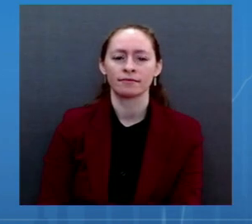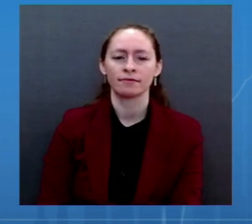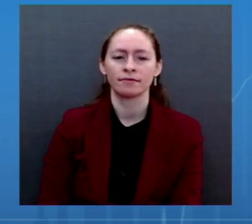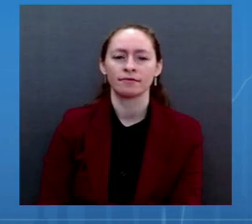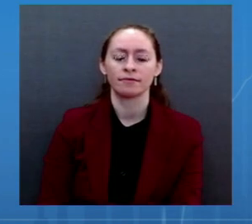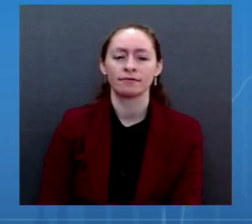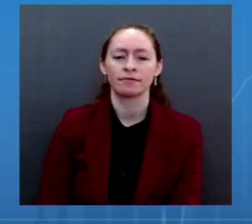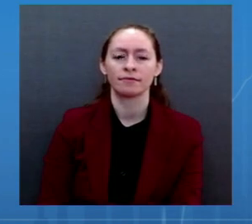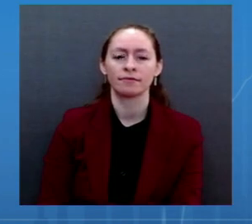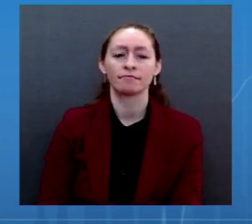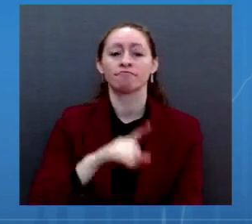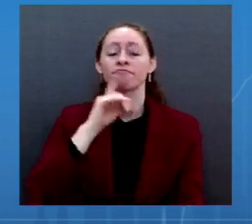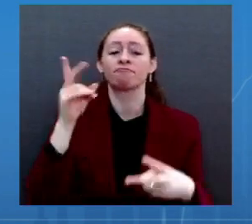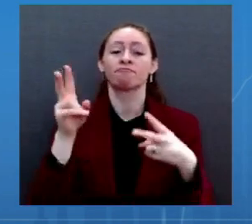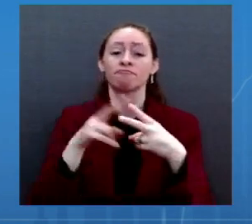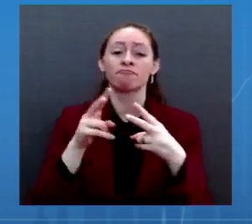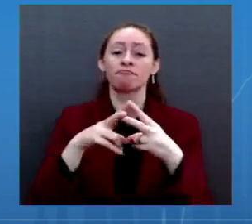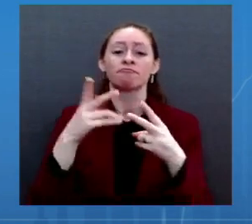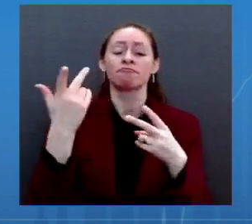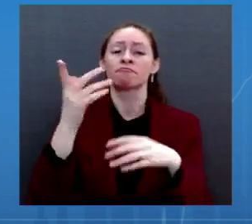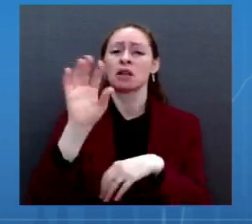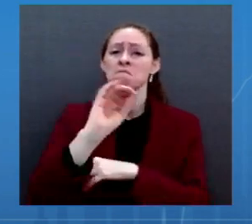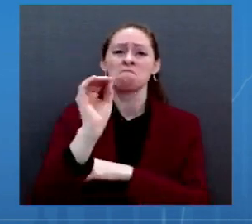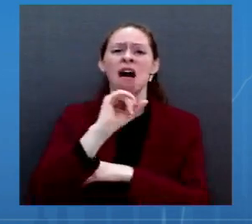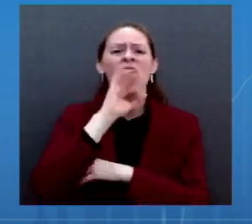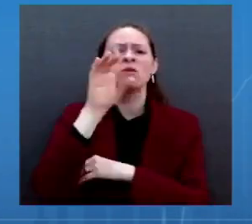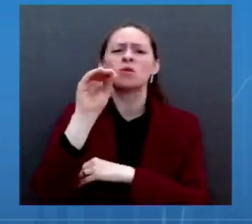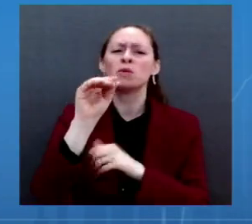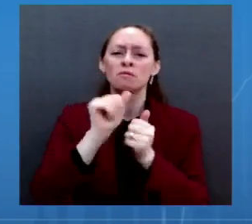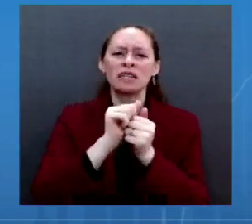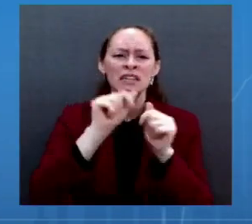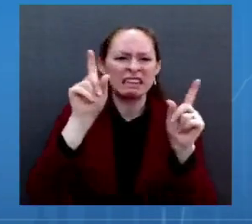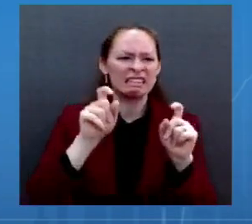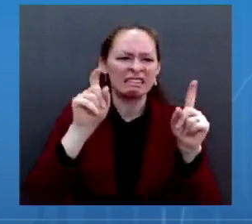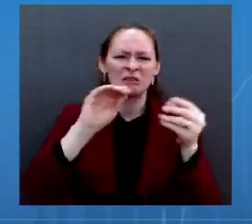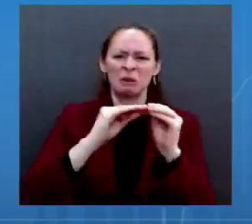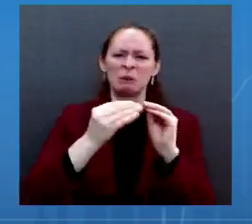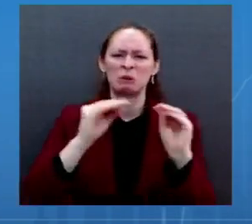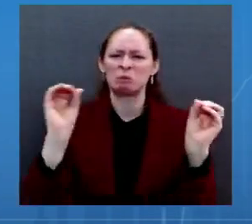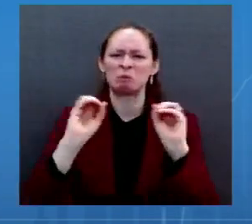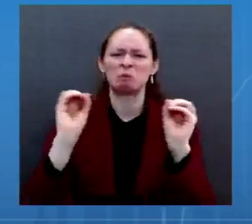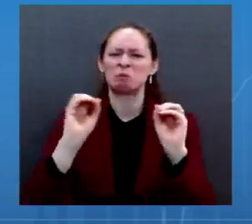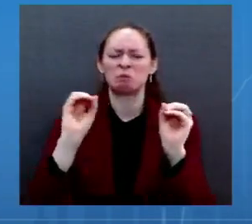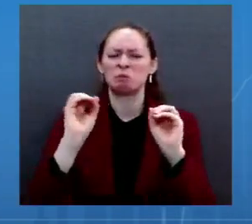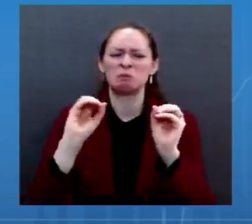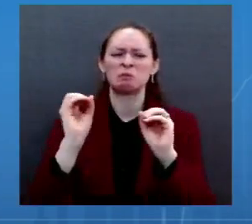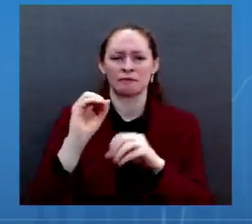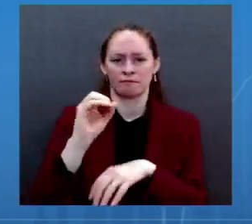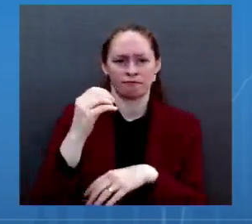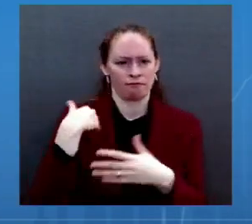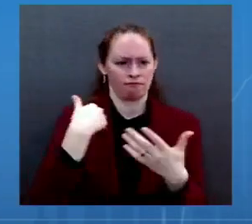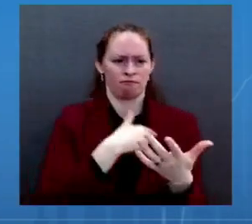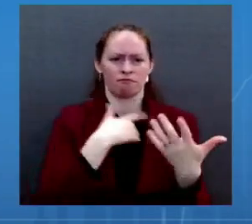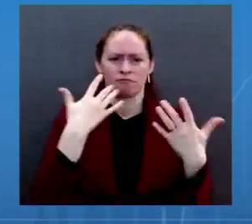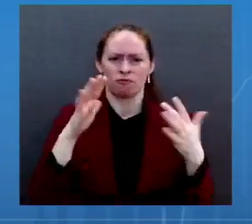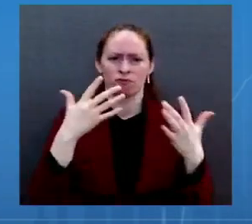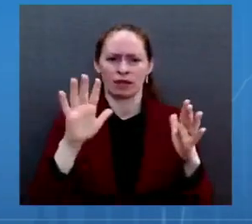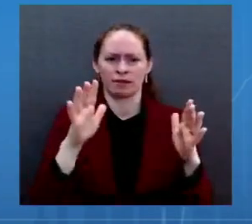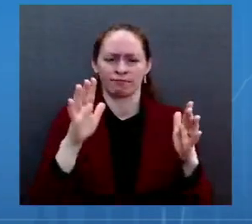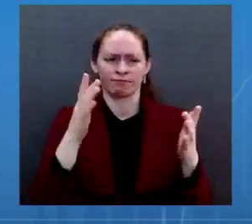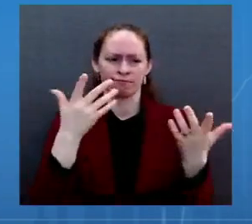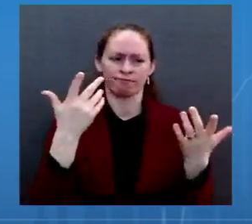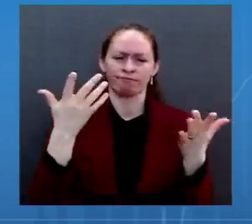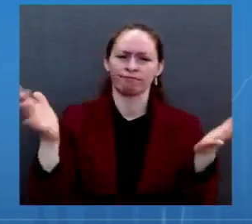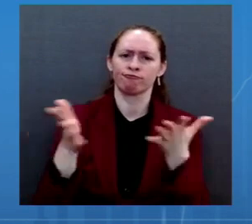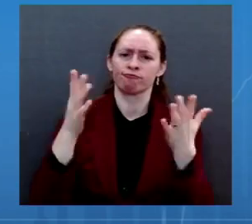in our quarantine guidance that we actually do recommend a test for people to emerge from quarantine, and we do anticipate that there